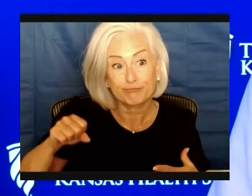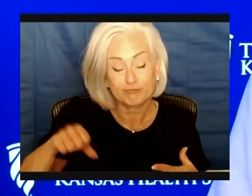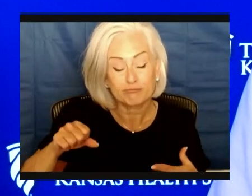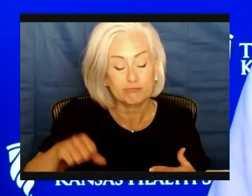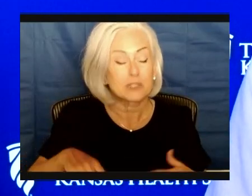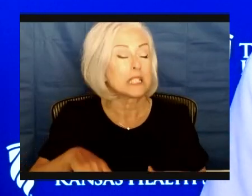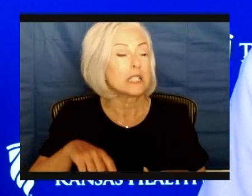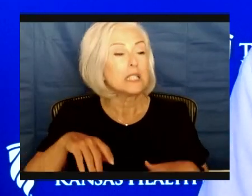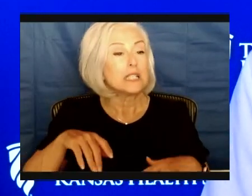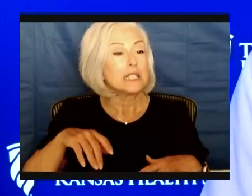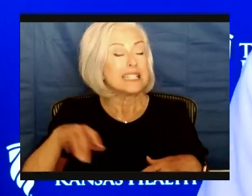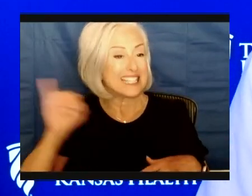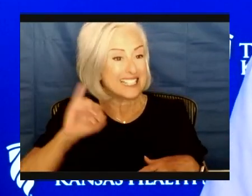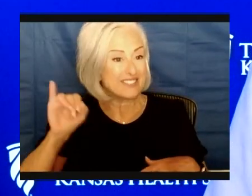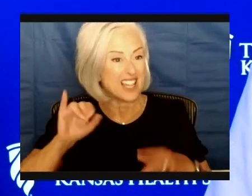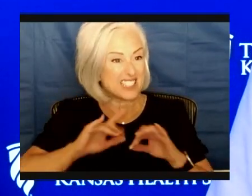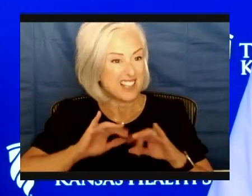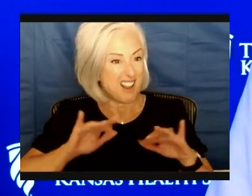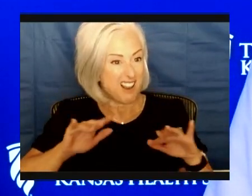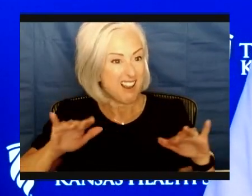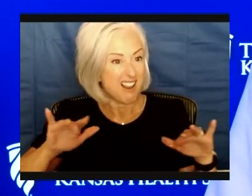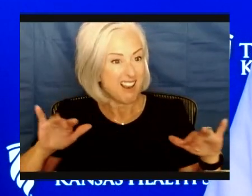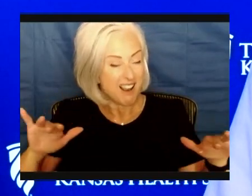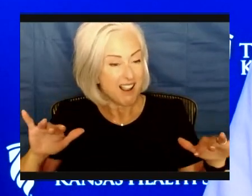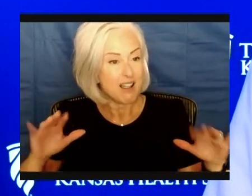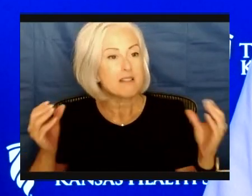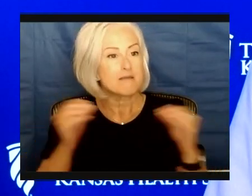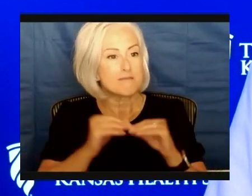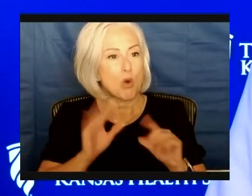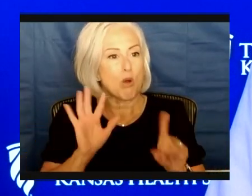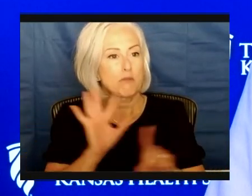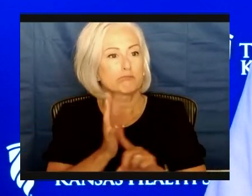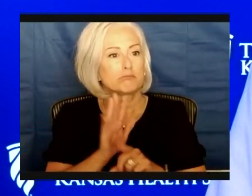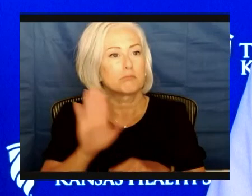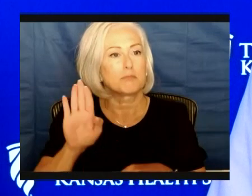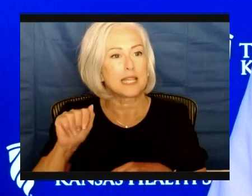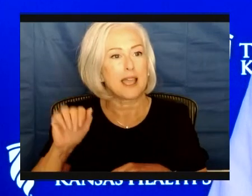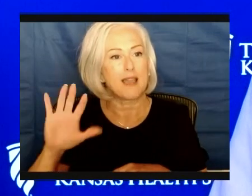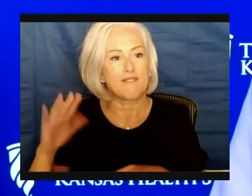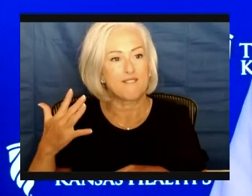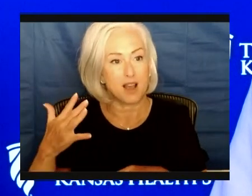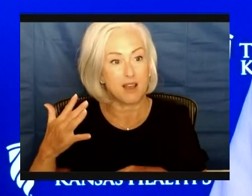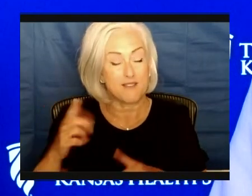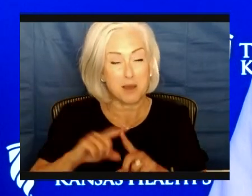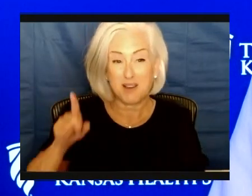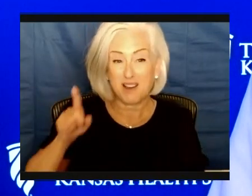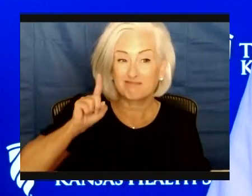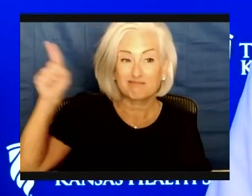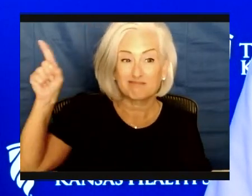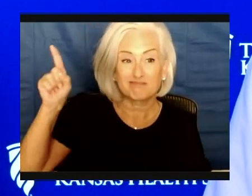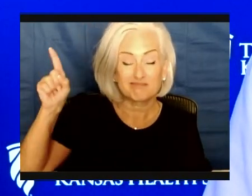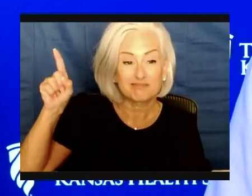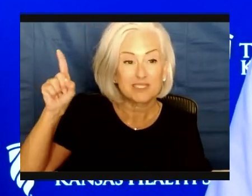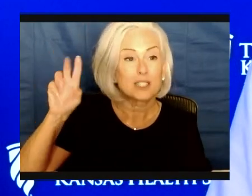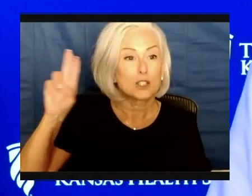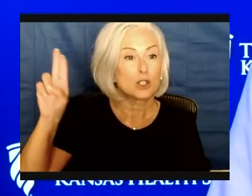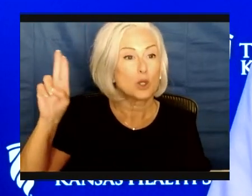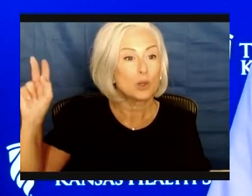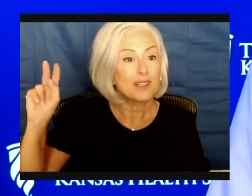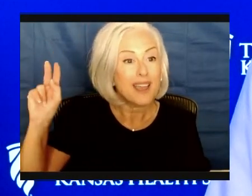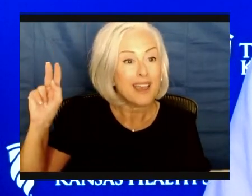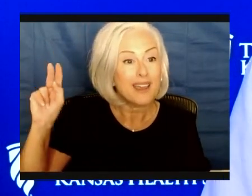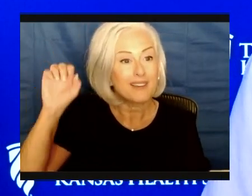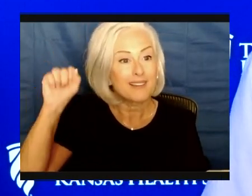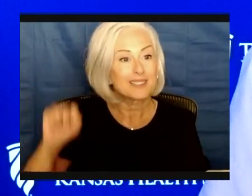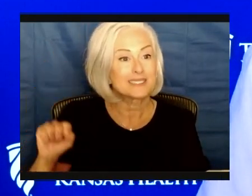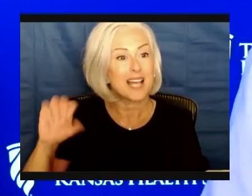dominating now. It is starting to become the more predominant. But what we have from the UK and the South African experience is that they really